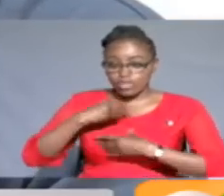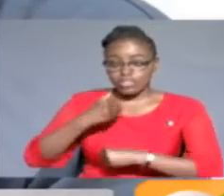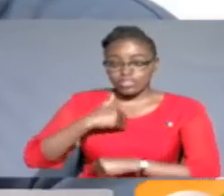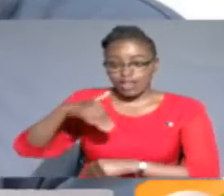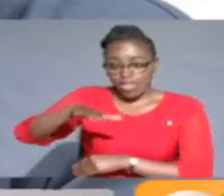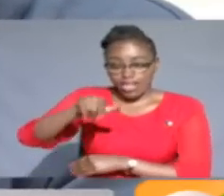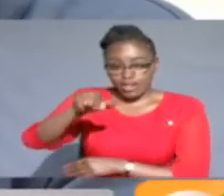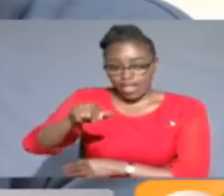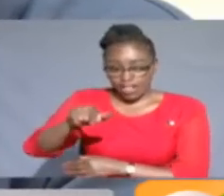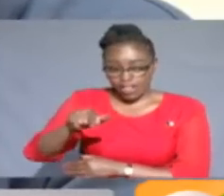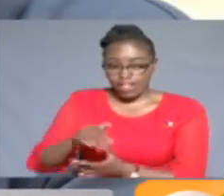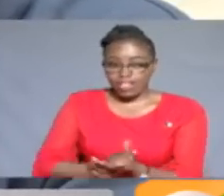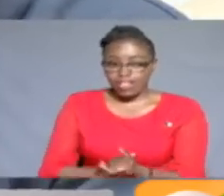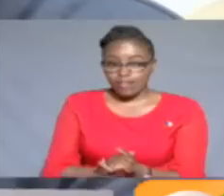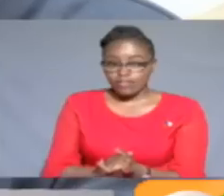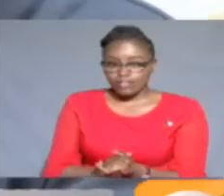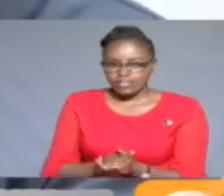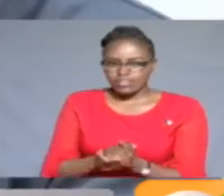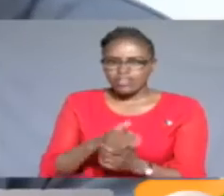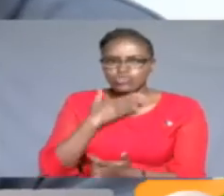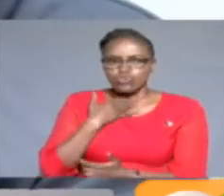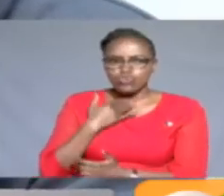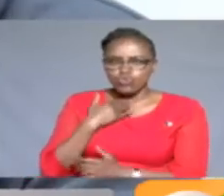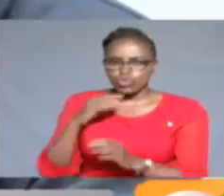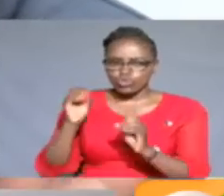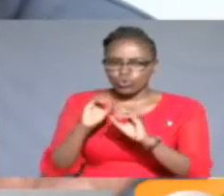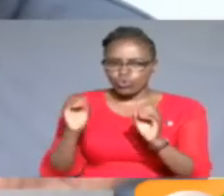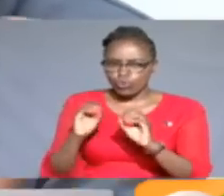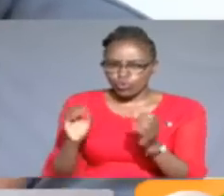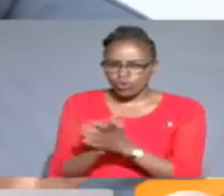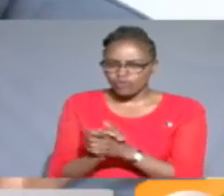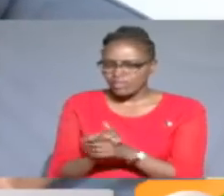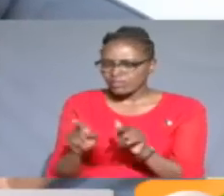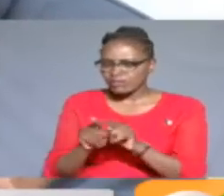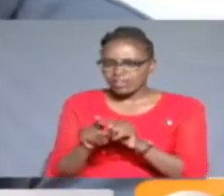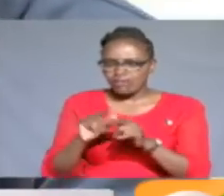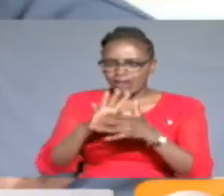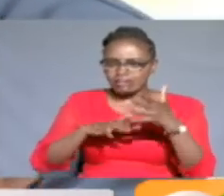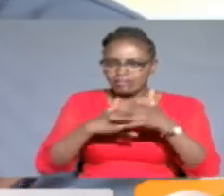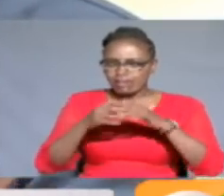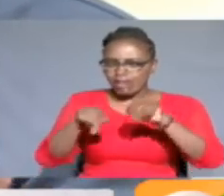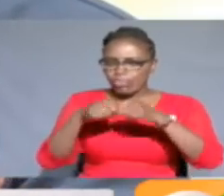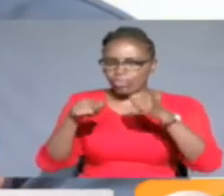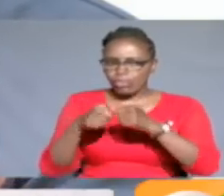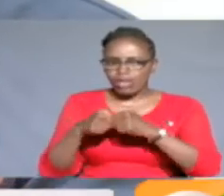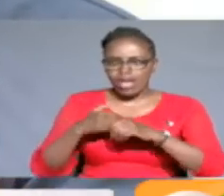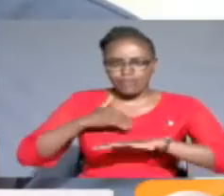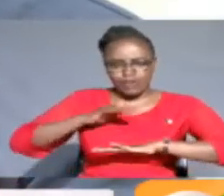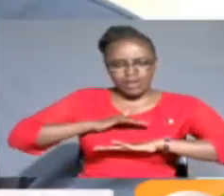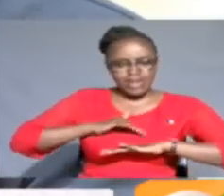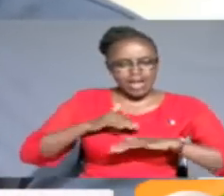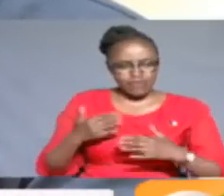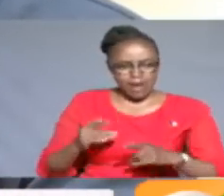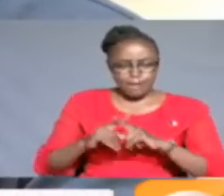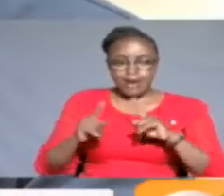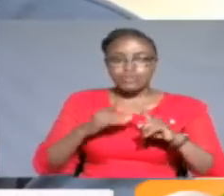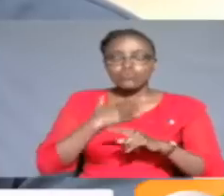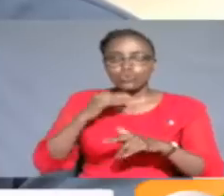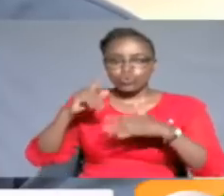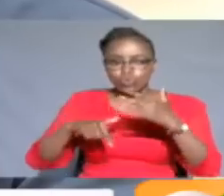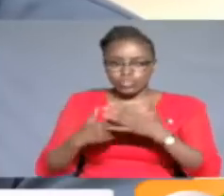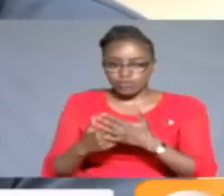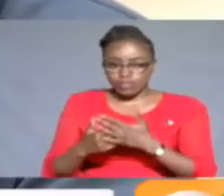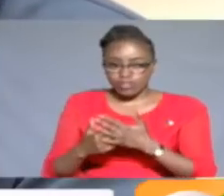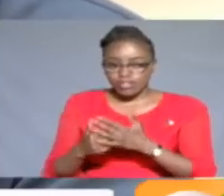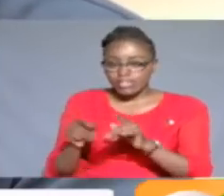area. You do not want brick and mortar structures. I think we have enough of that. What we want is the